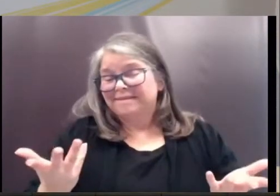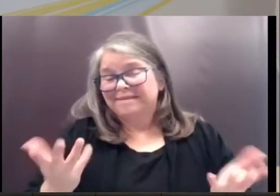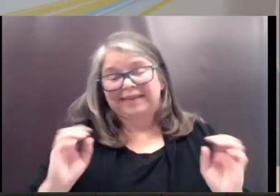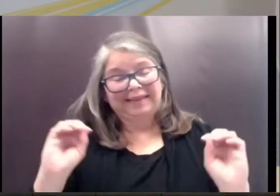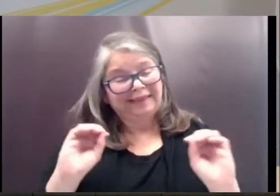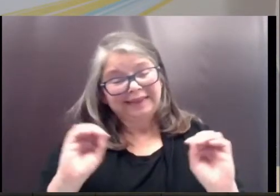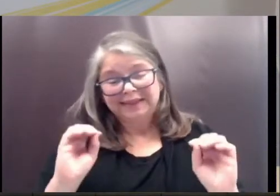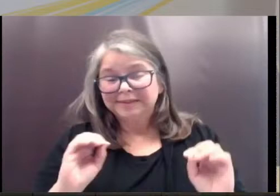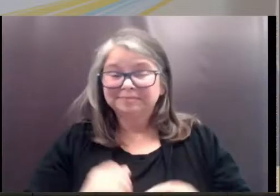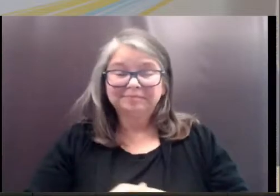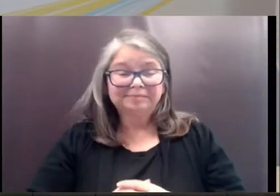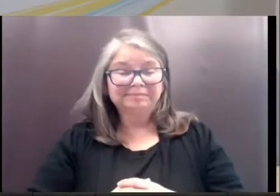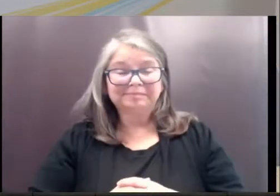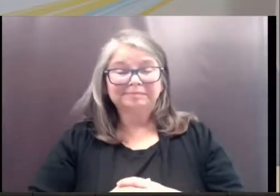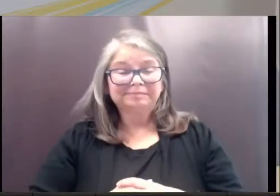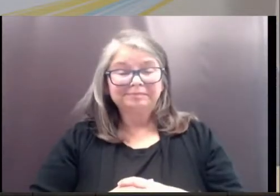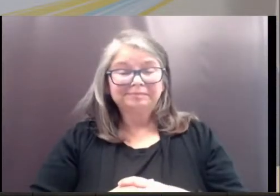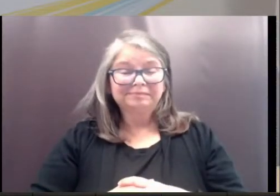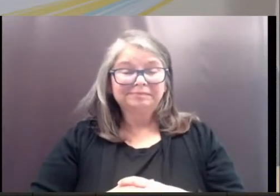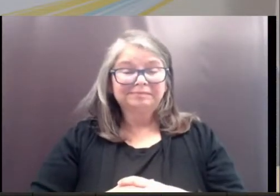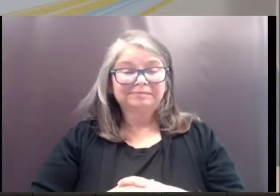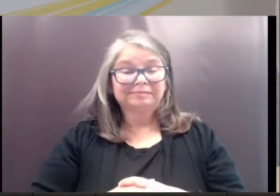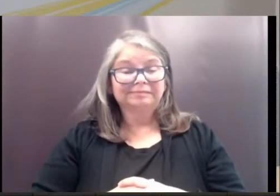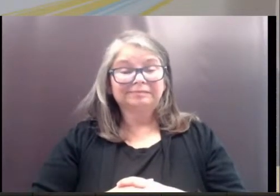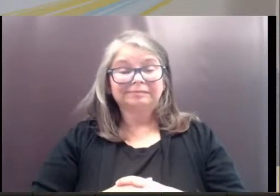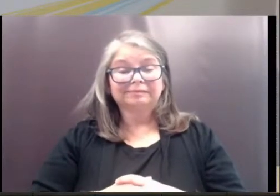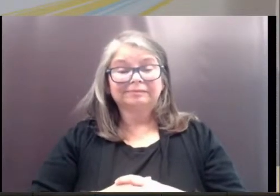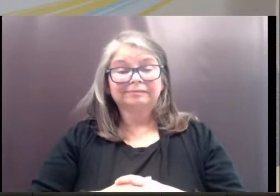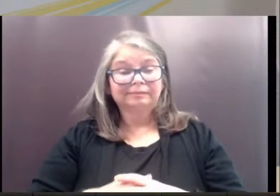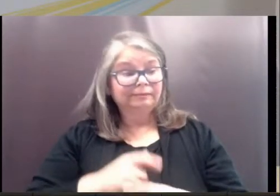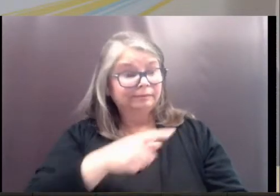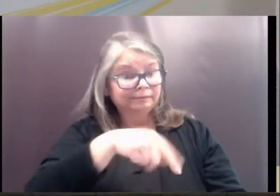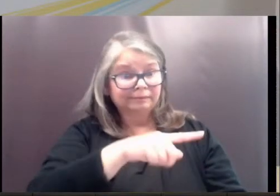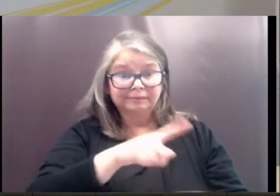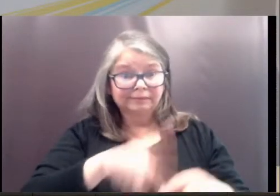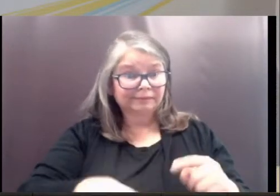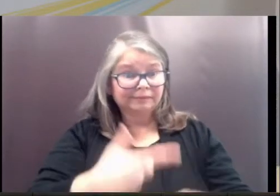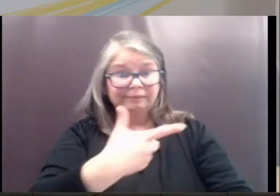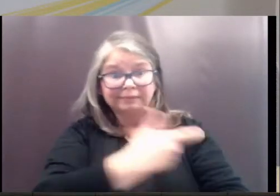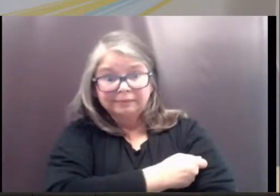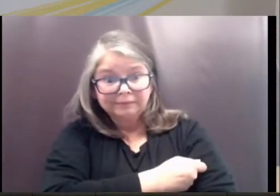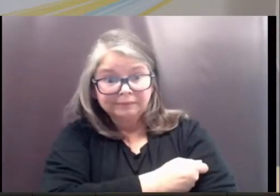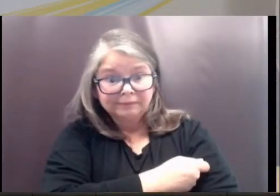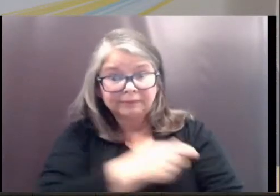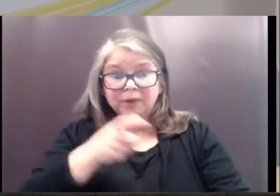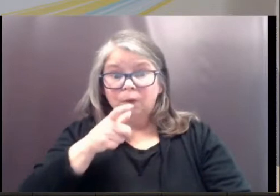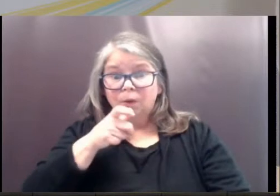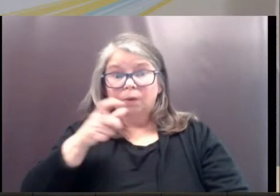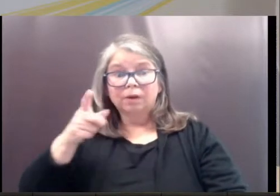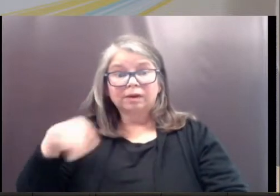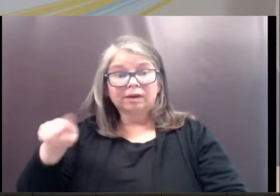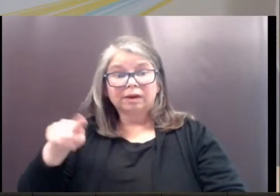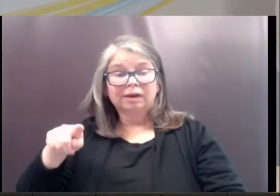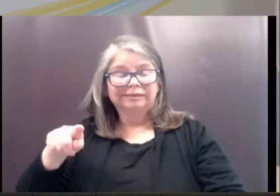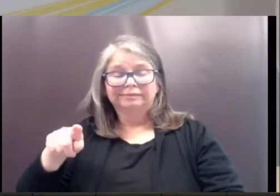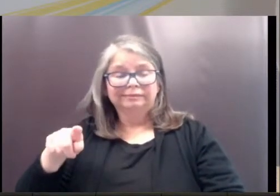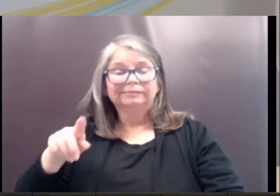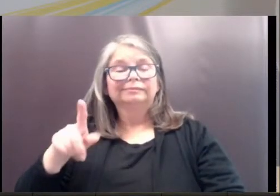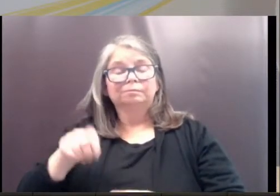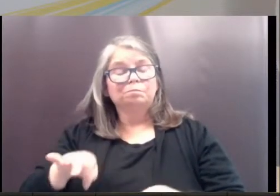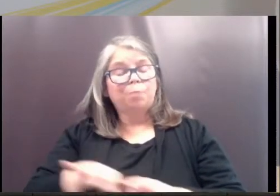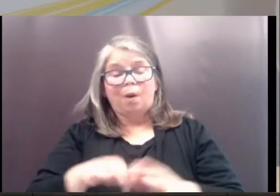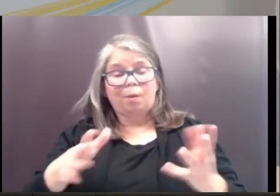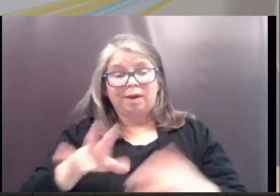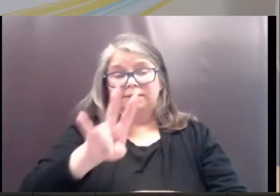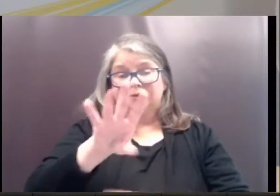vaccinated and those who aren't vaccinated until we likely achieve 75% of the population immunized. And so